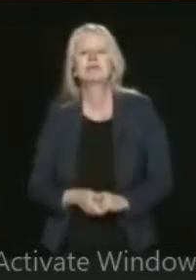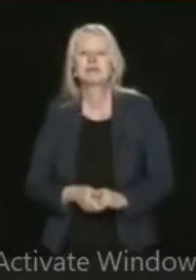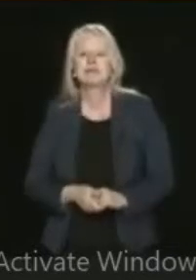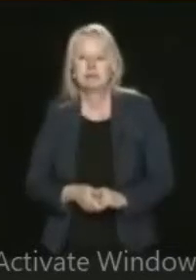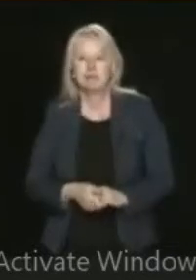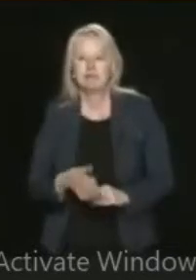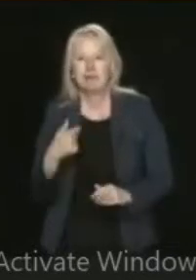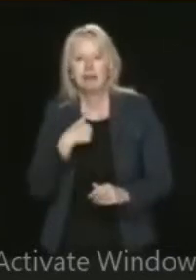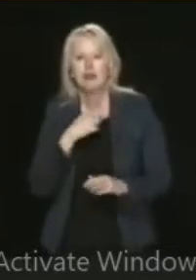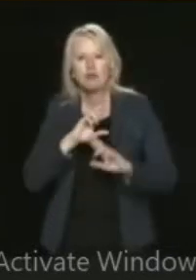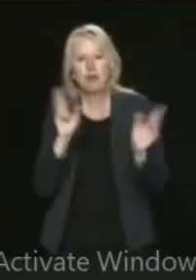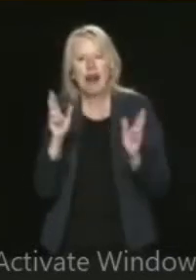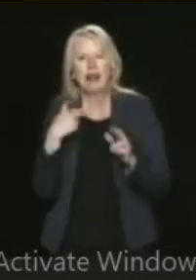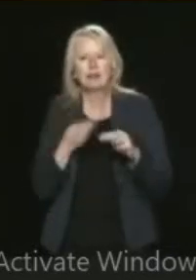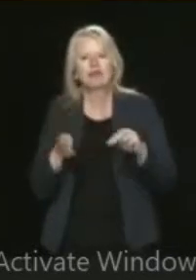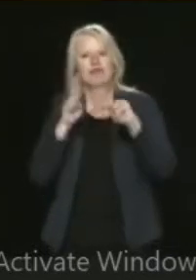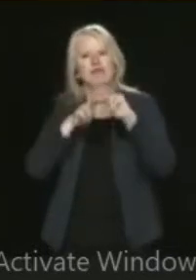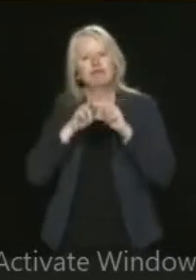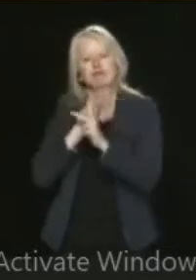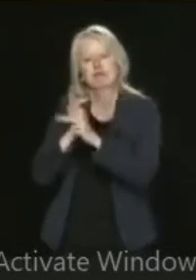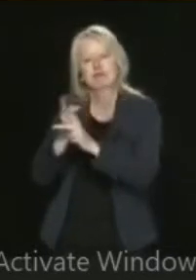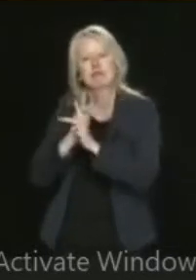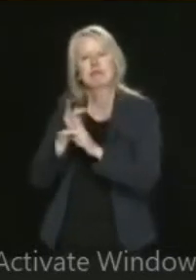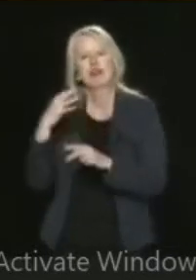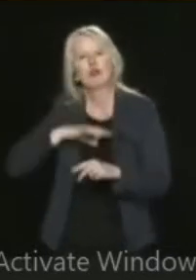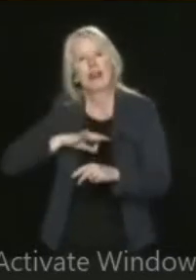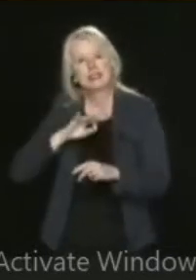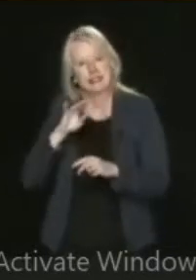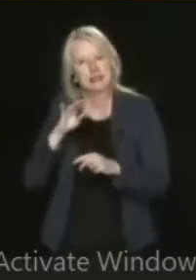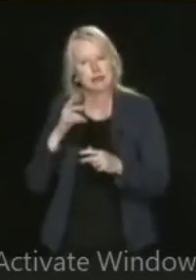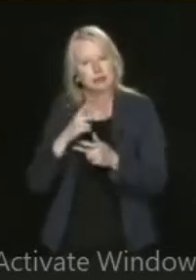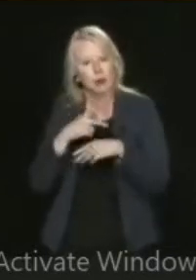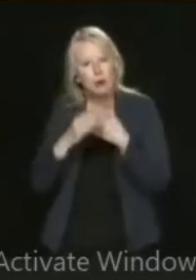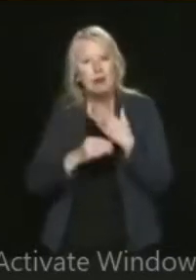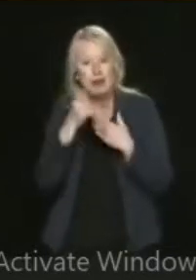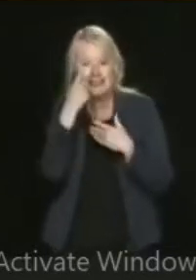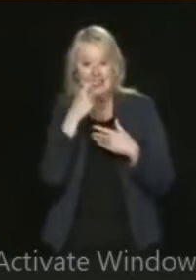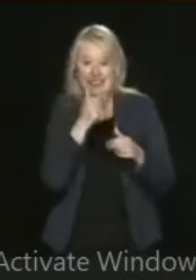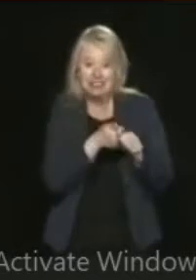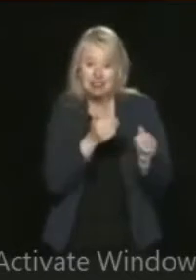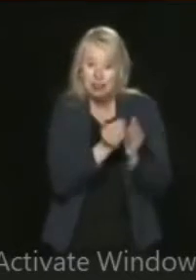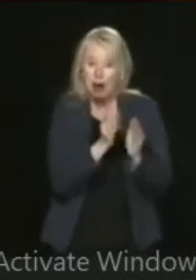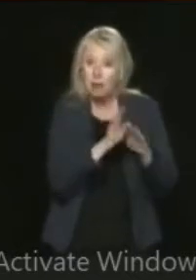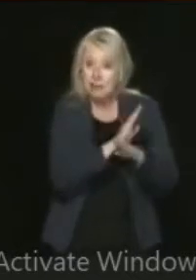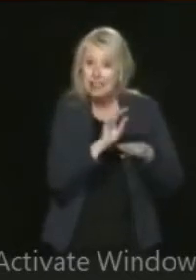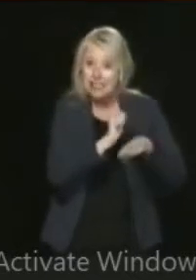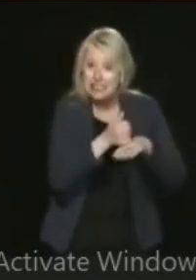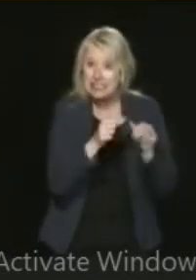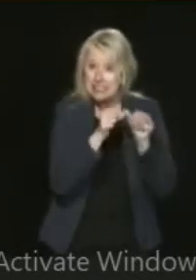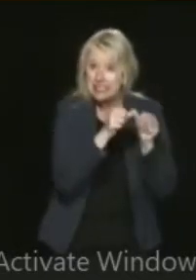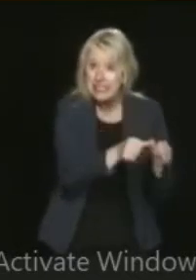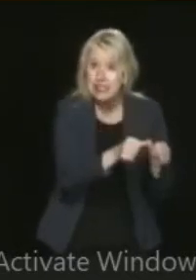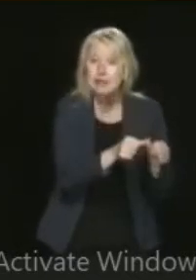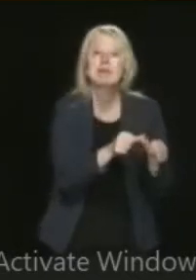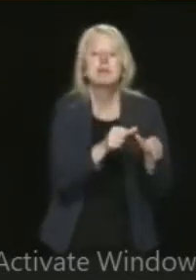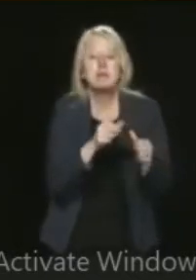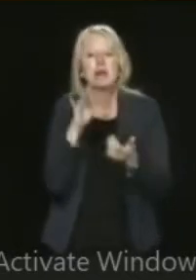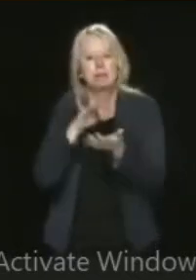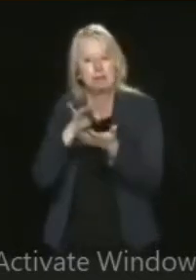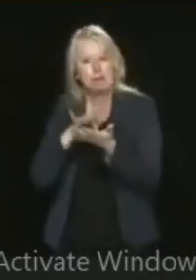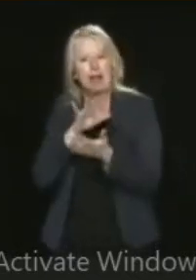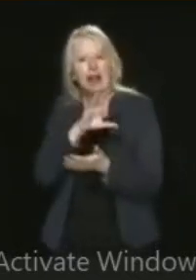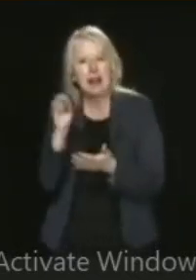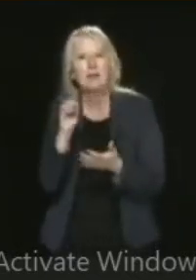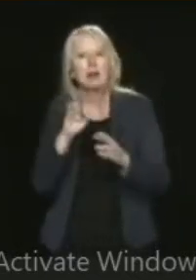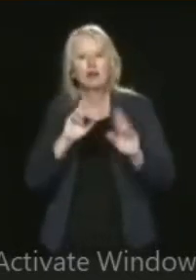business credit availability program put in place to keep small businesses solvent to mid-sized companies with a greater need